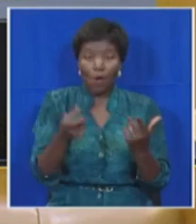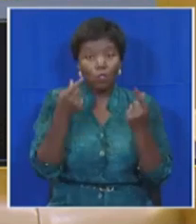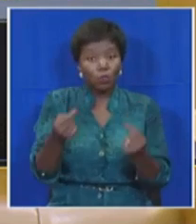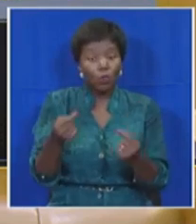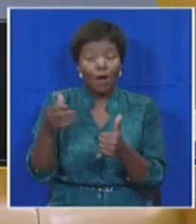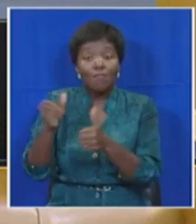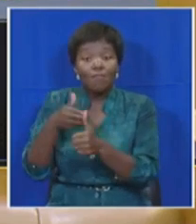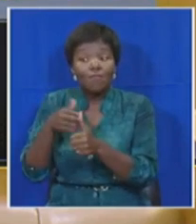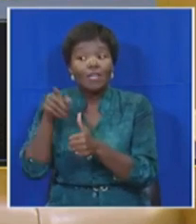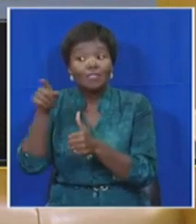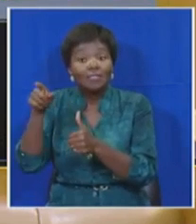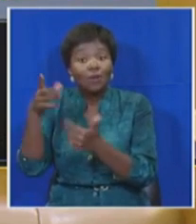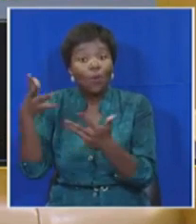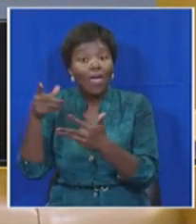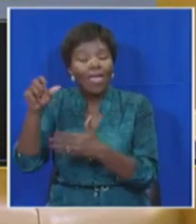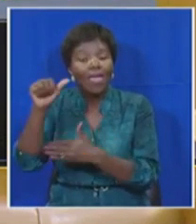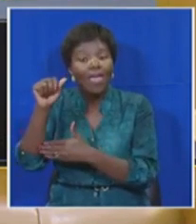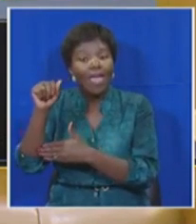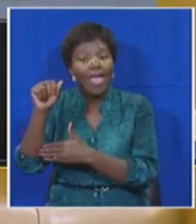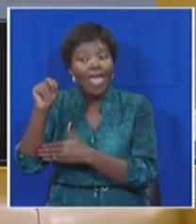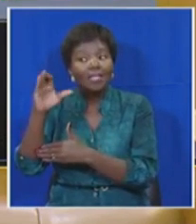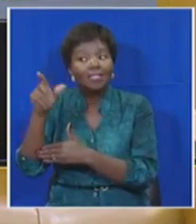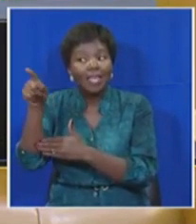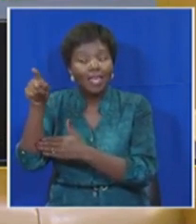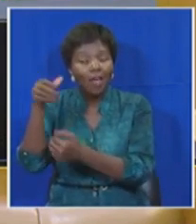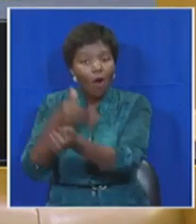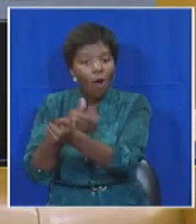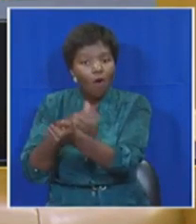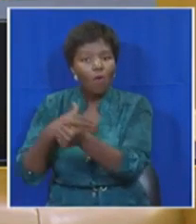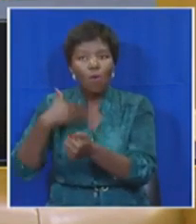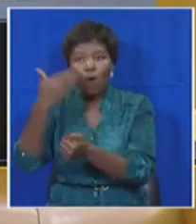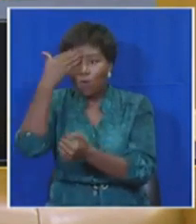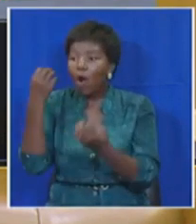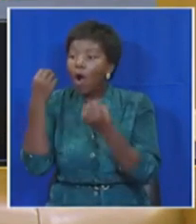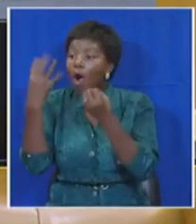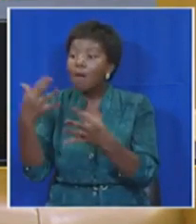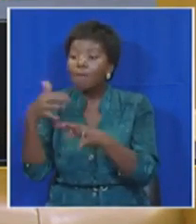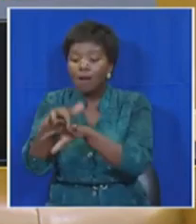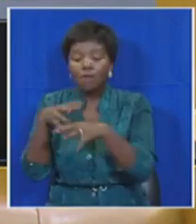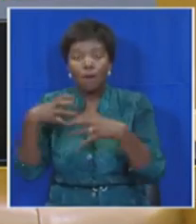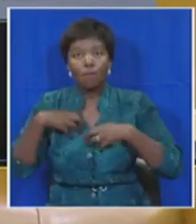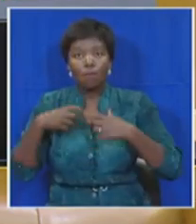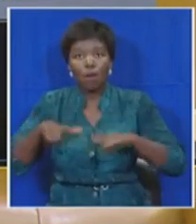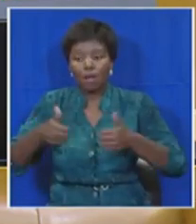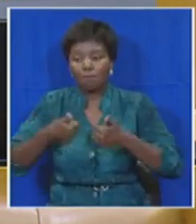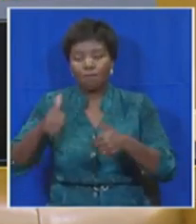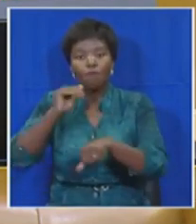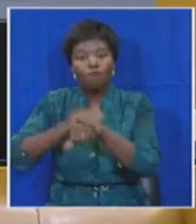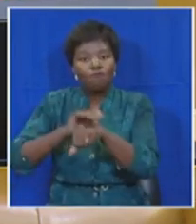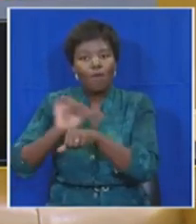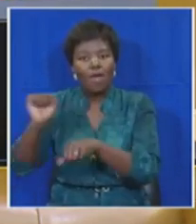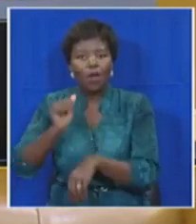land audit at Letuli House. Let's see how many government farms have been handed over to the comrades and friends.